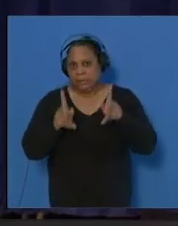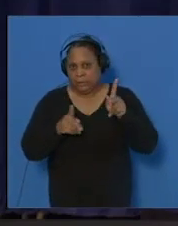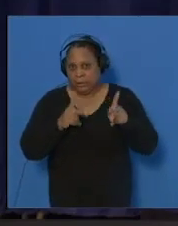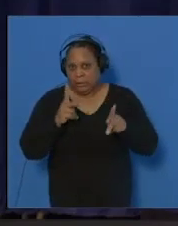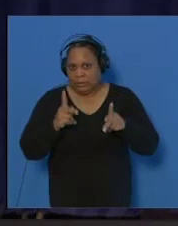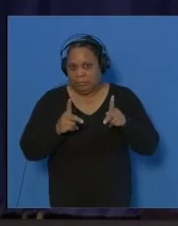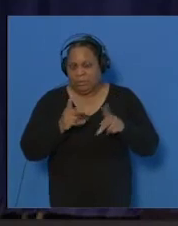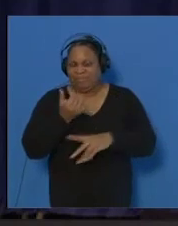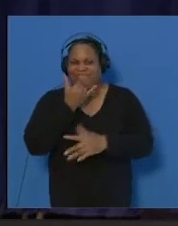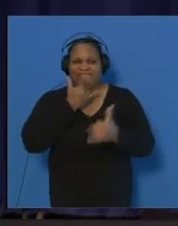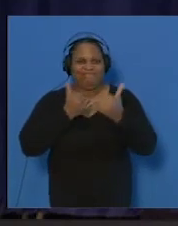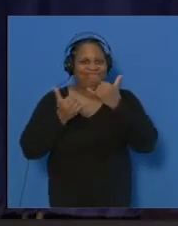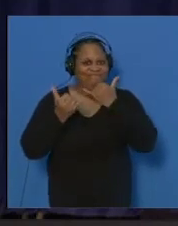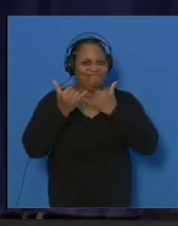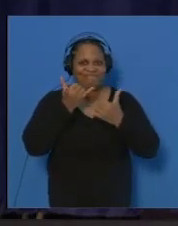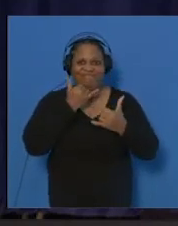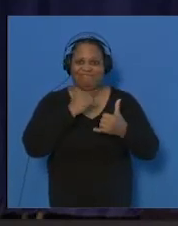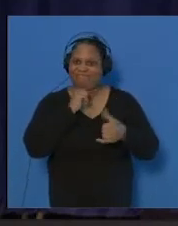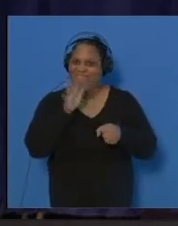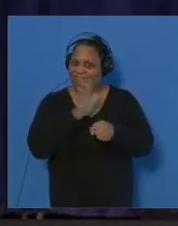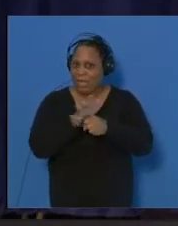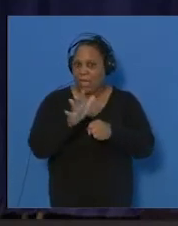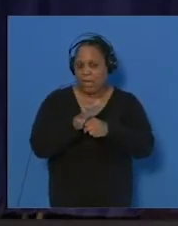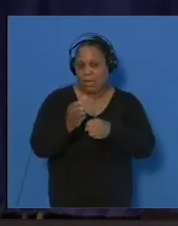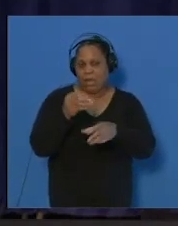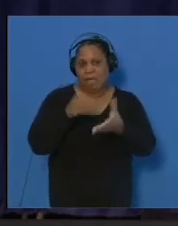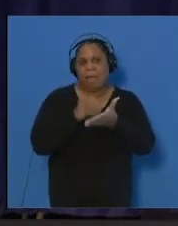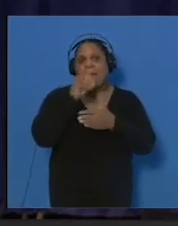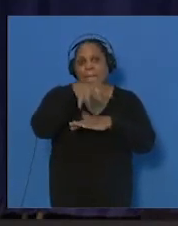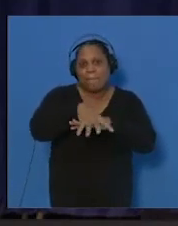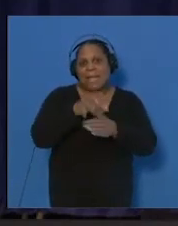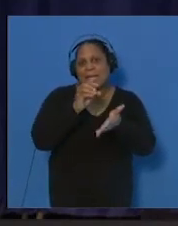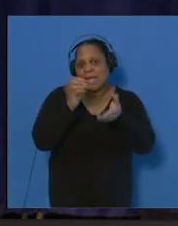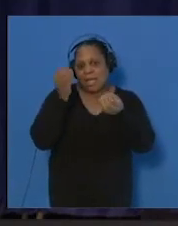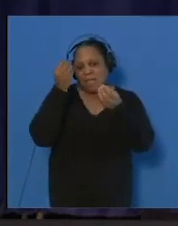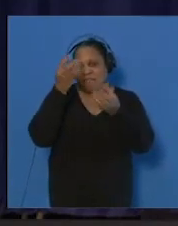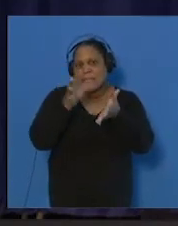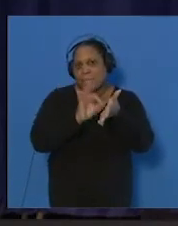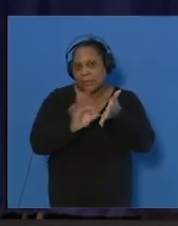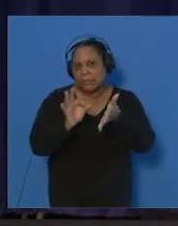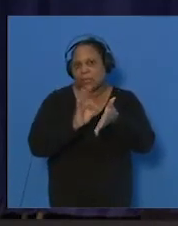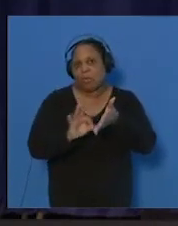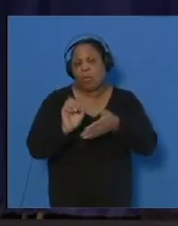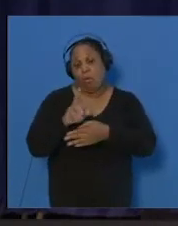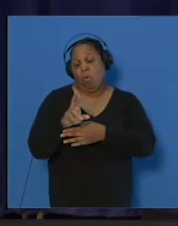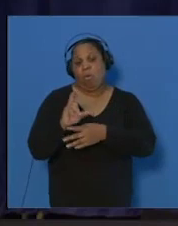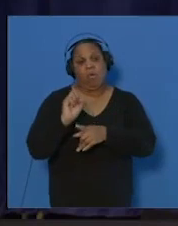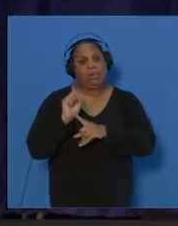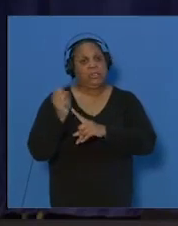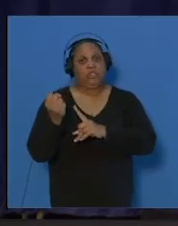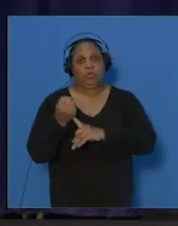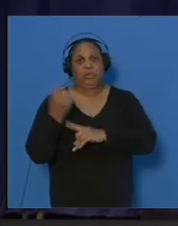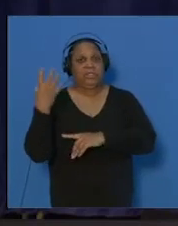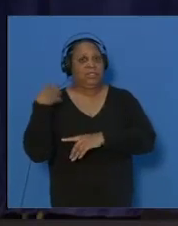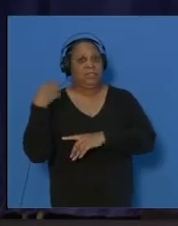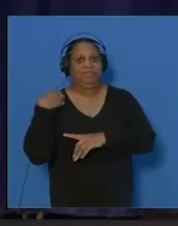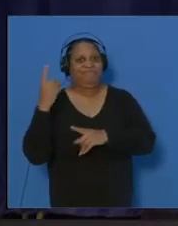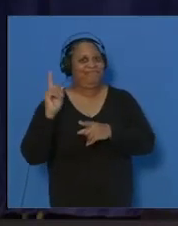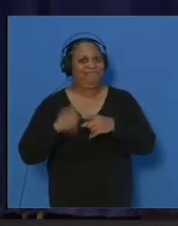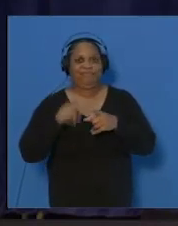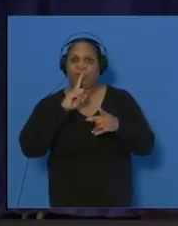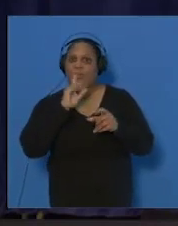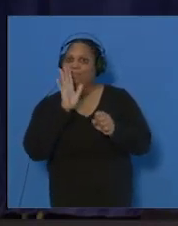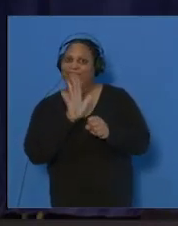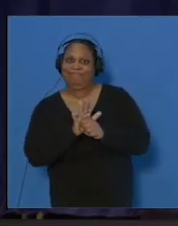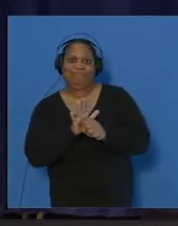had incorrect or incomplete banking information, or situations where employers were not able to validate the